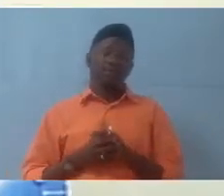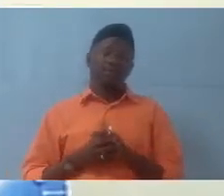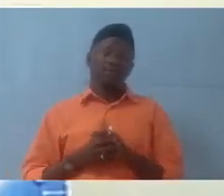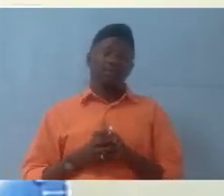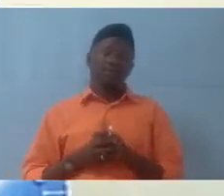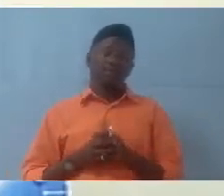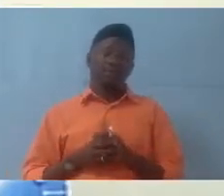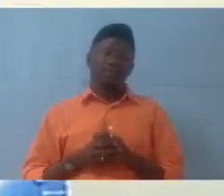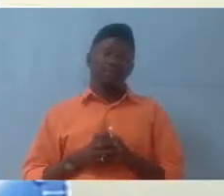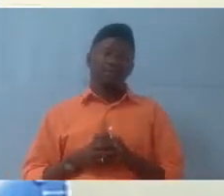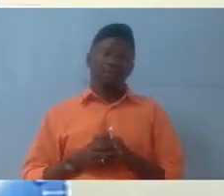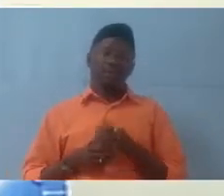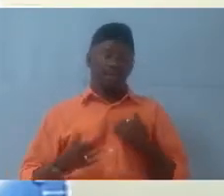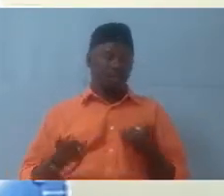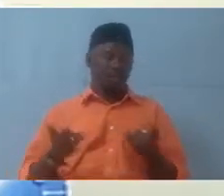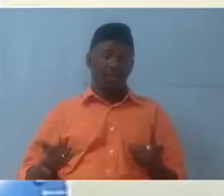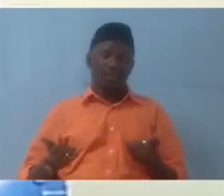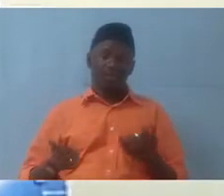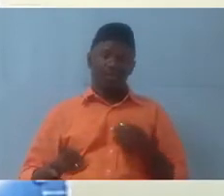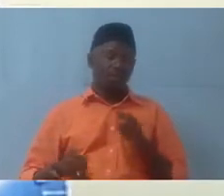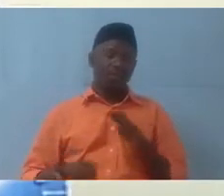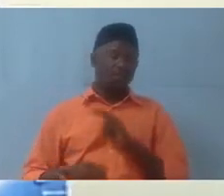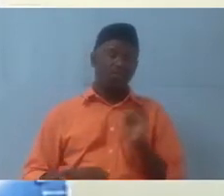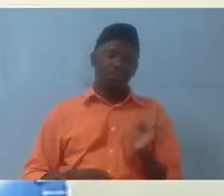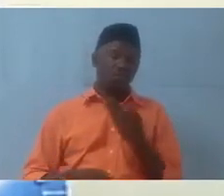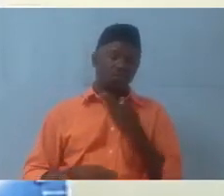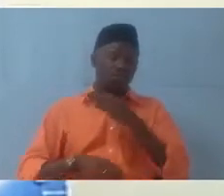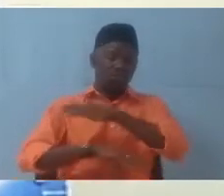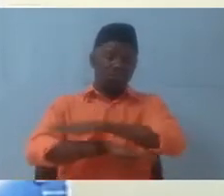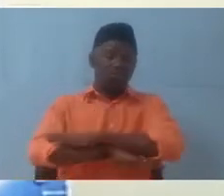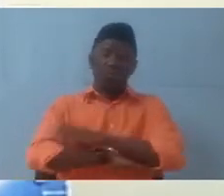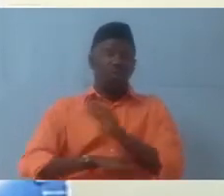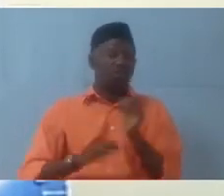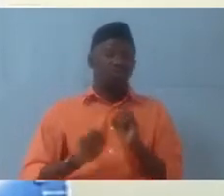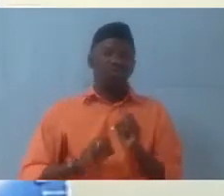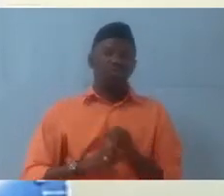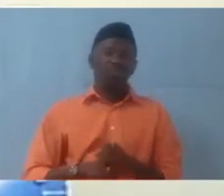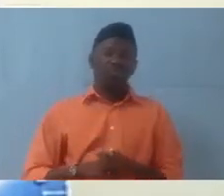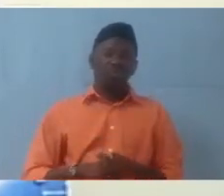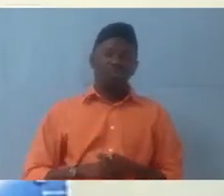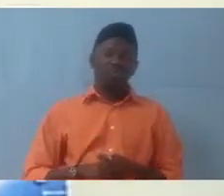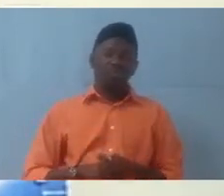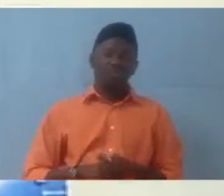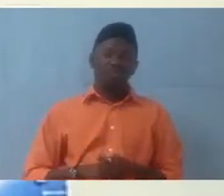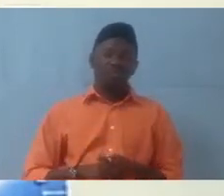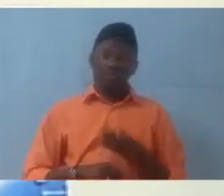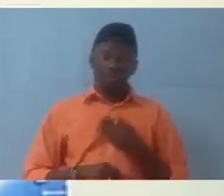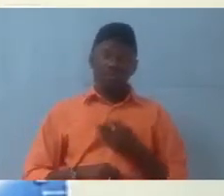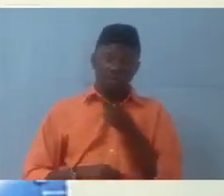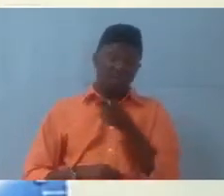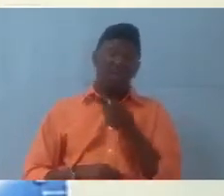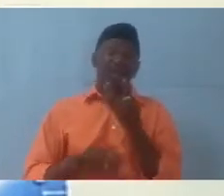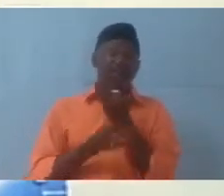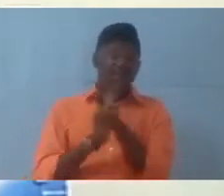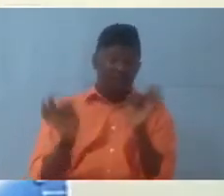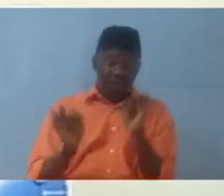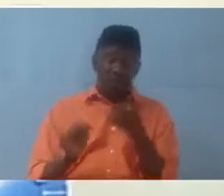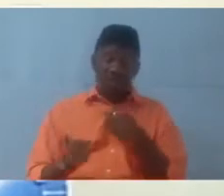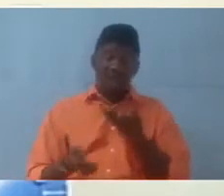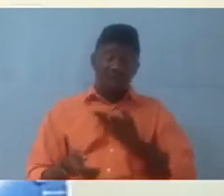at the moment I was not going to school. And so he was free to have his own opinion as to what the law is.